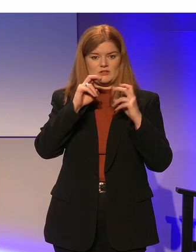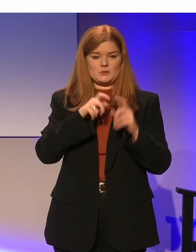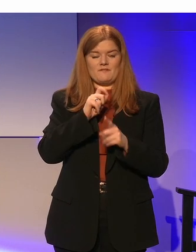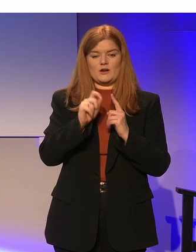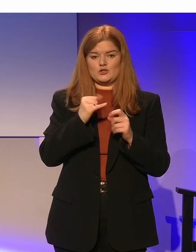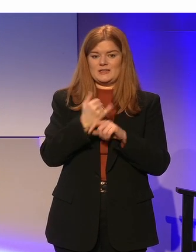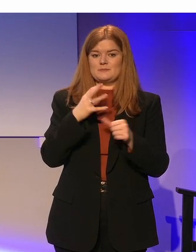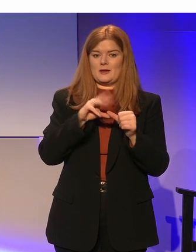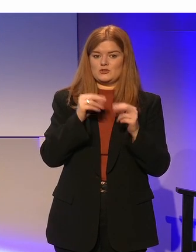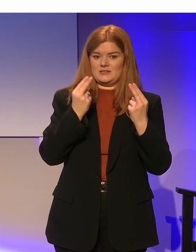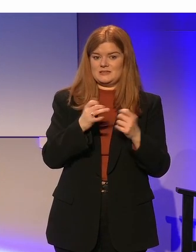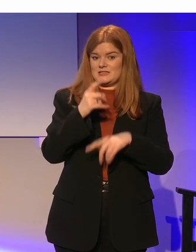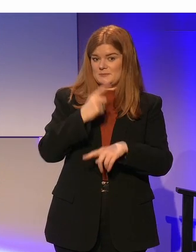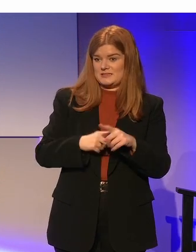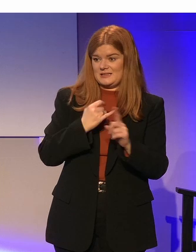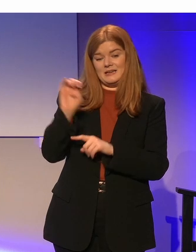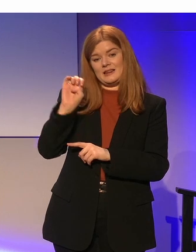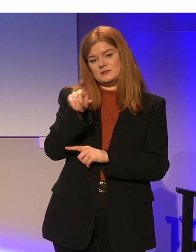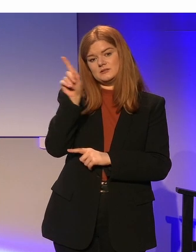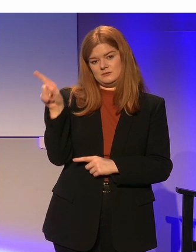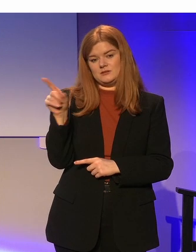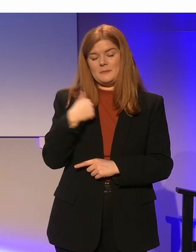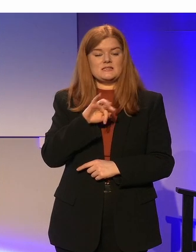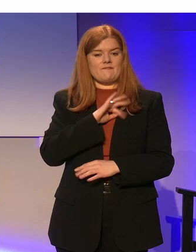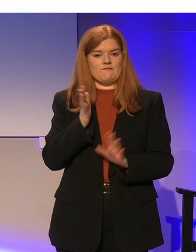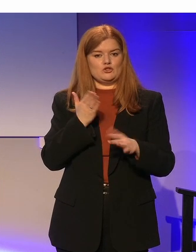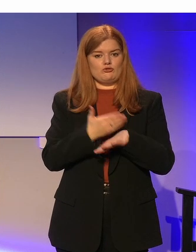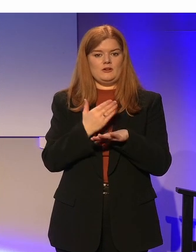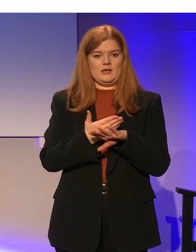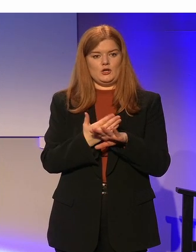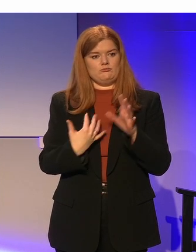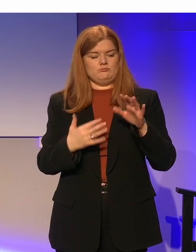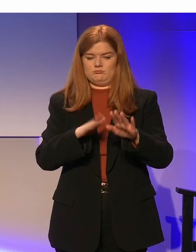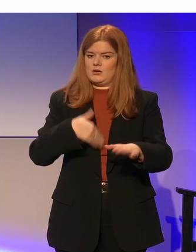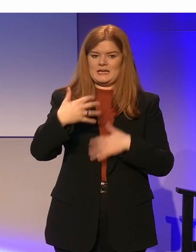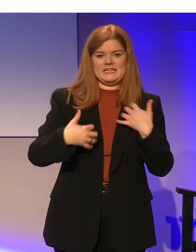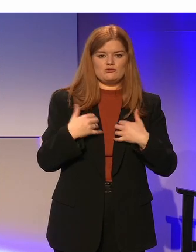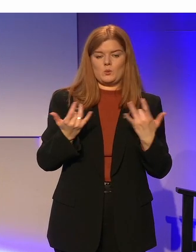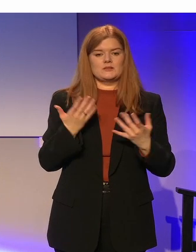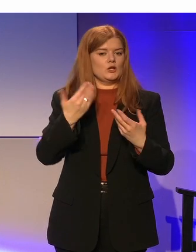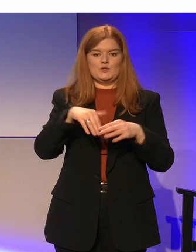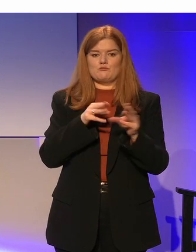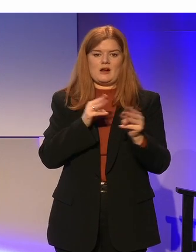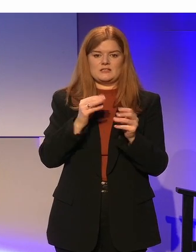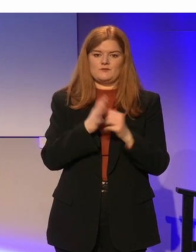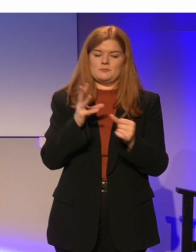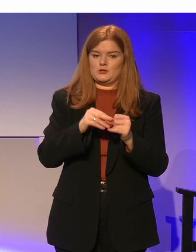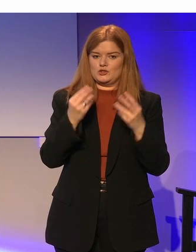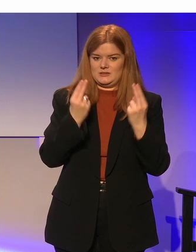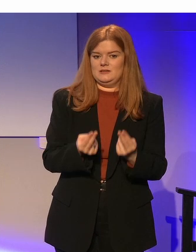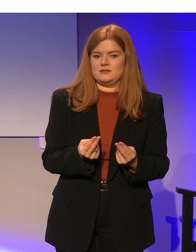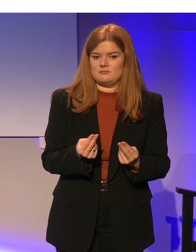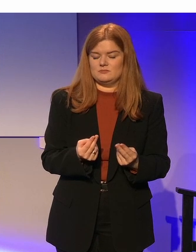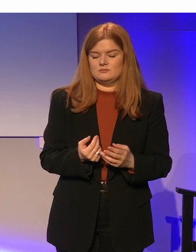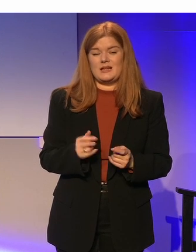special needs and disability over in England, and I've had a career-long interest in inclusive practice for special needs